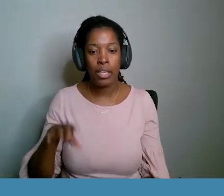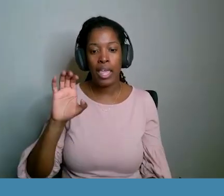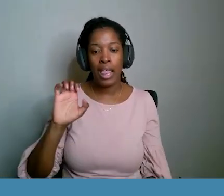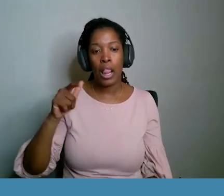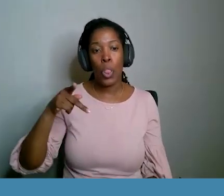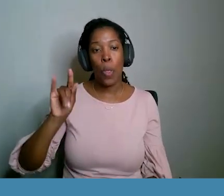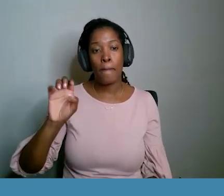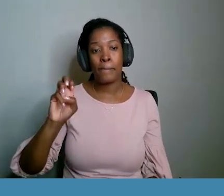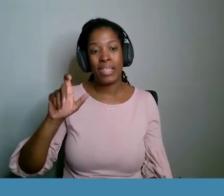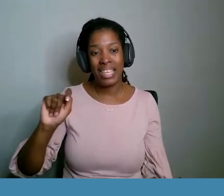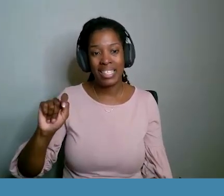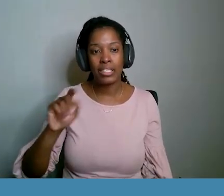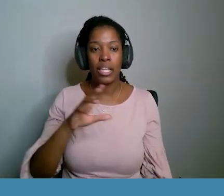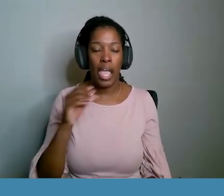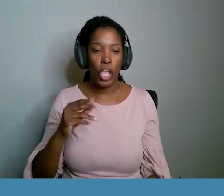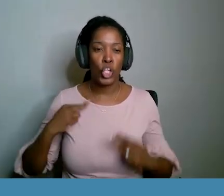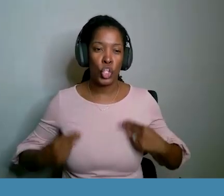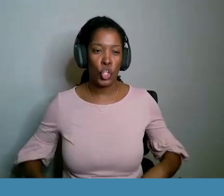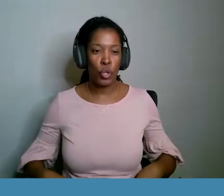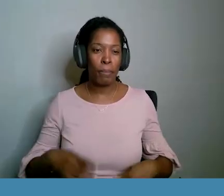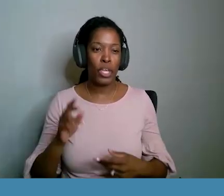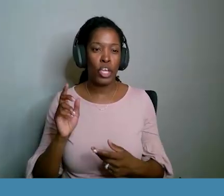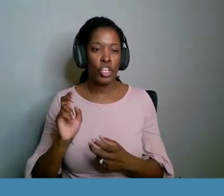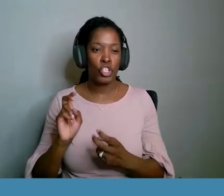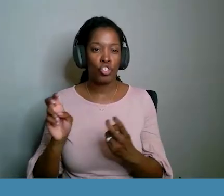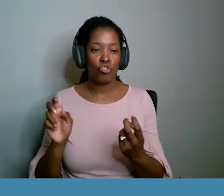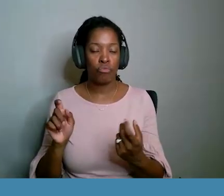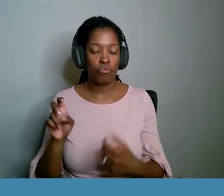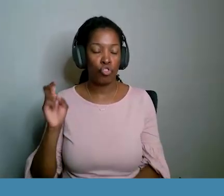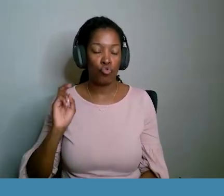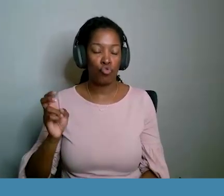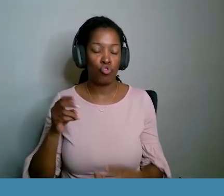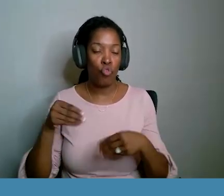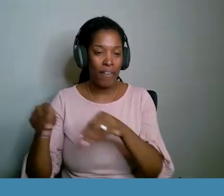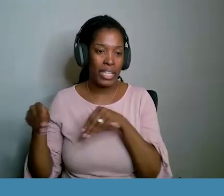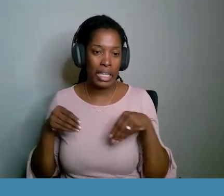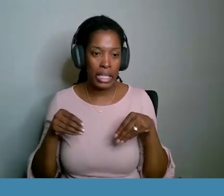and has been trafficked. Is she under 21?